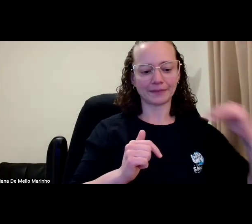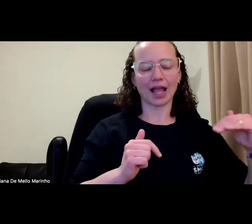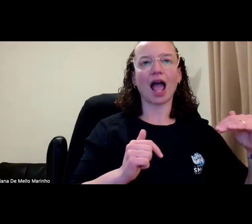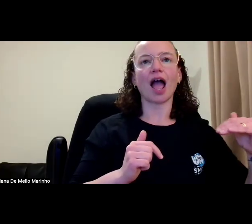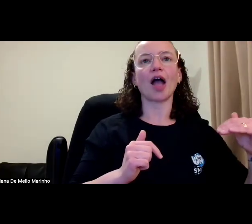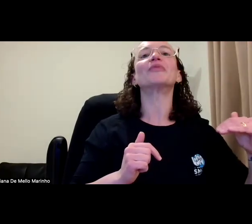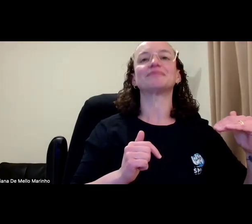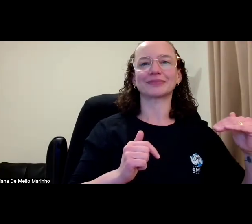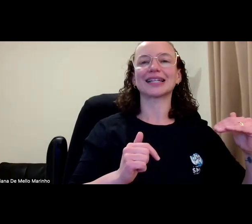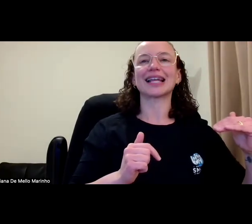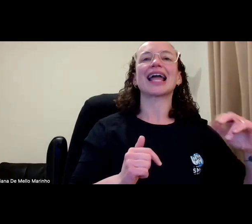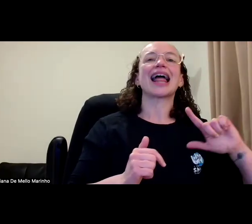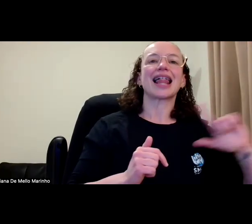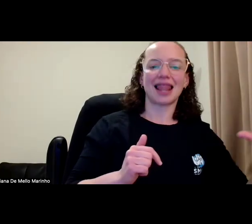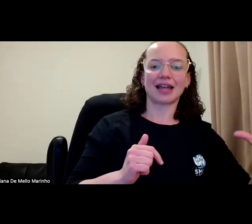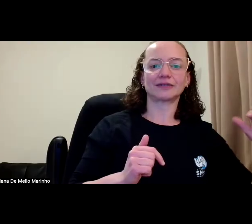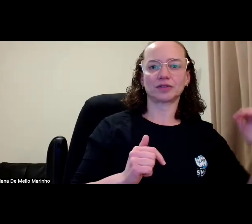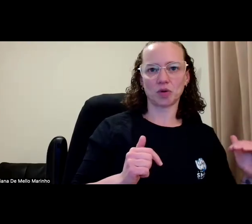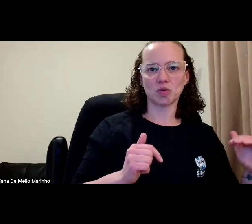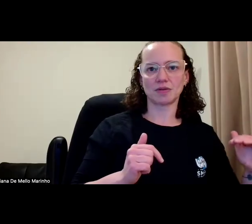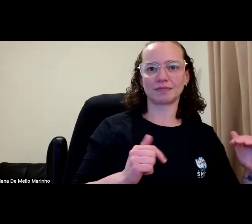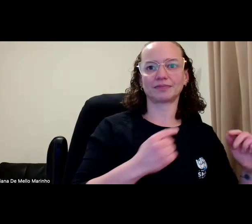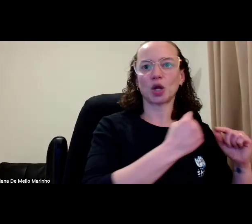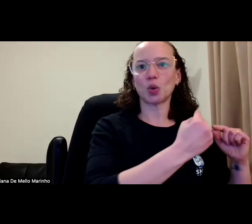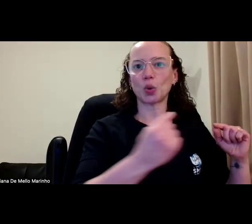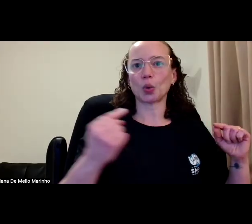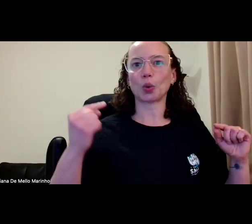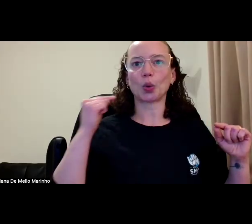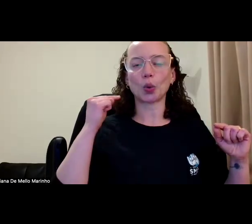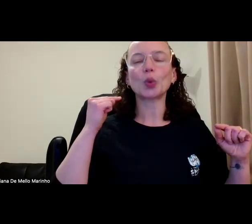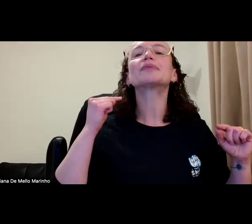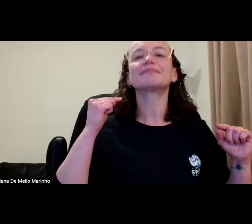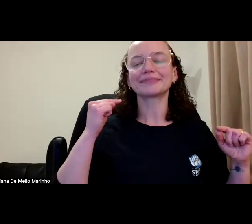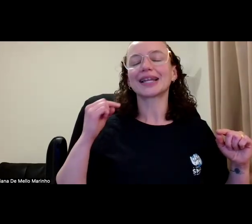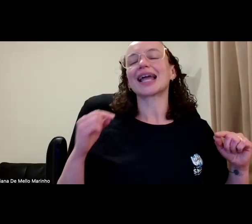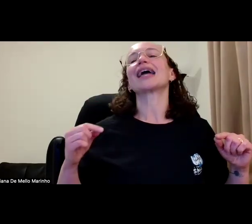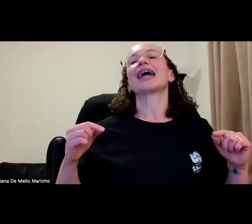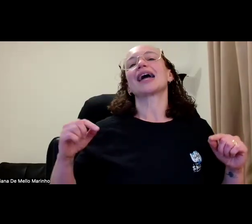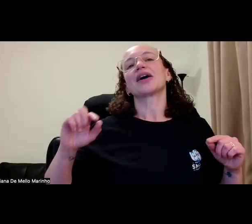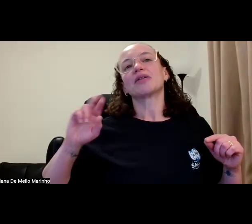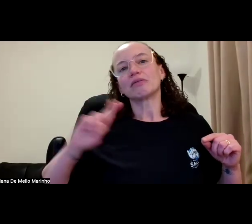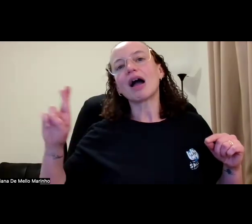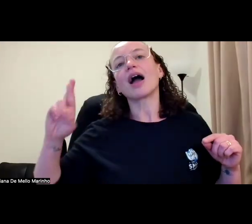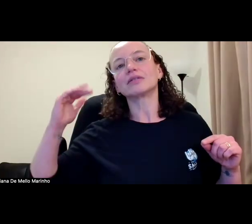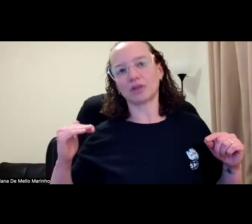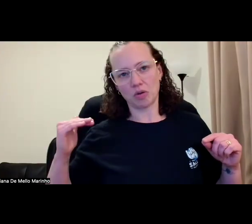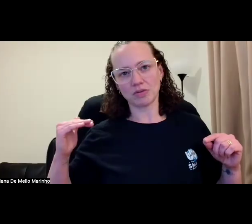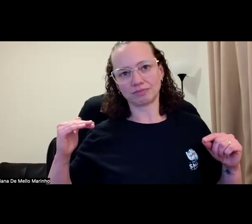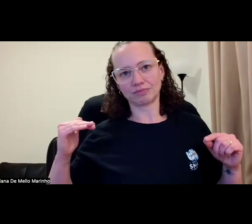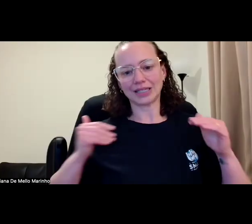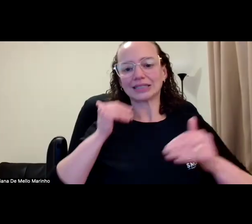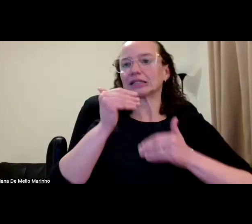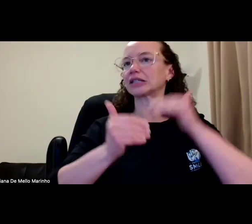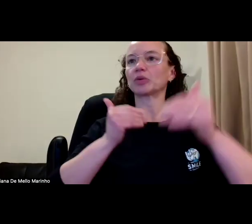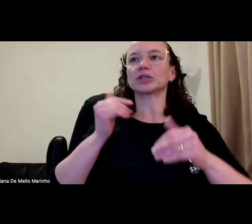upper. Then when you move down to the lower, you're going to start at the left, lower, and work your way right, lower.